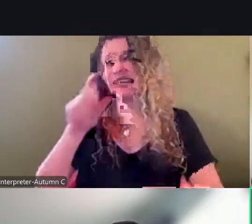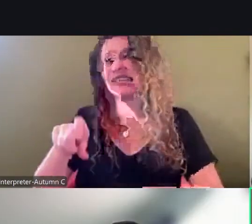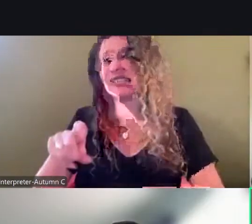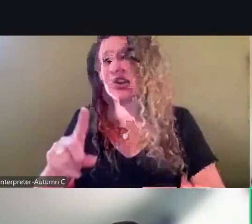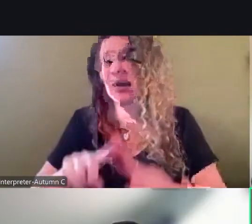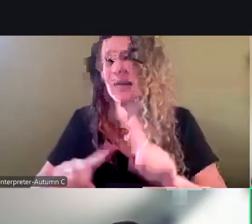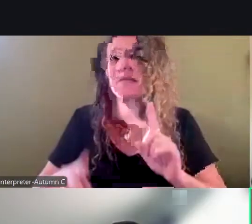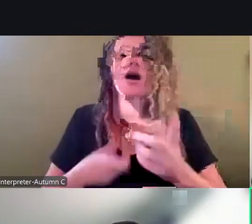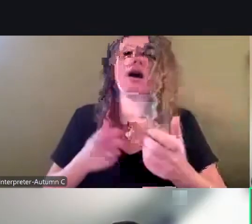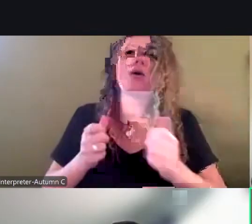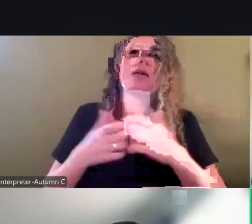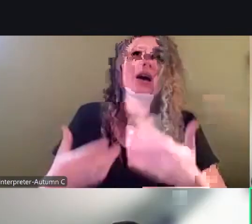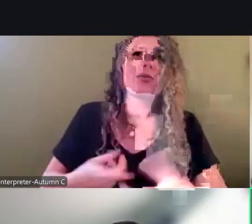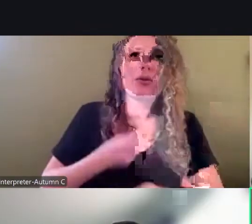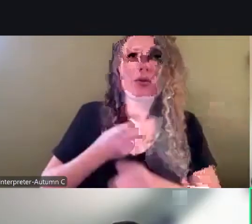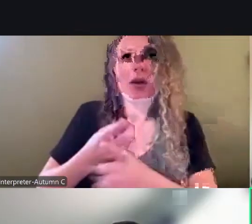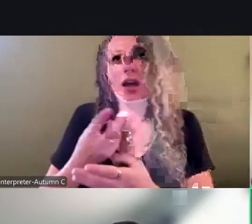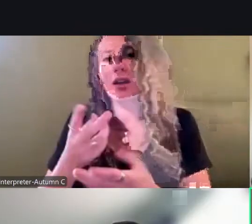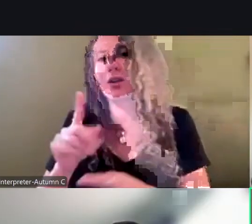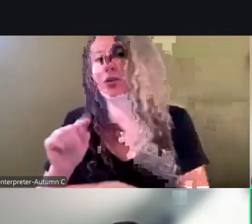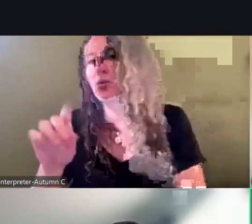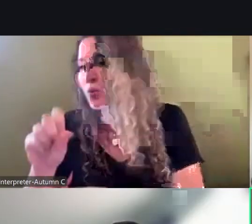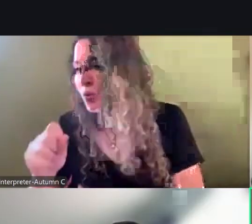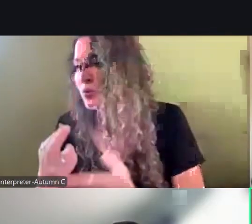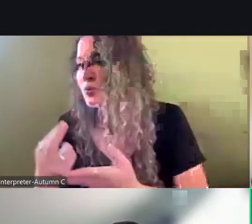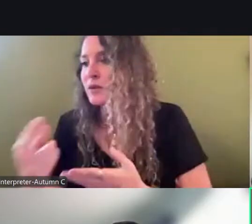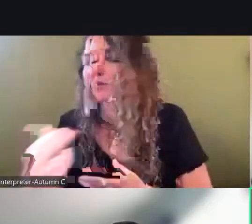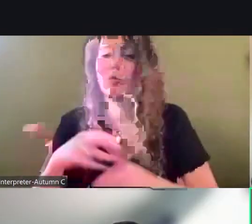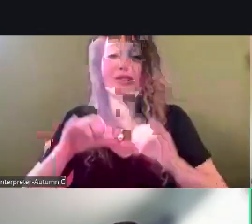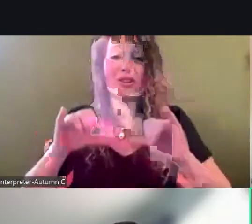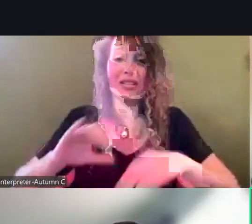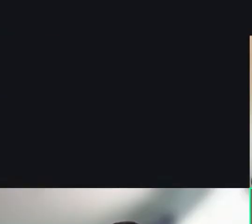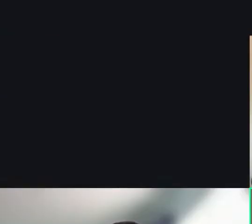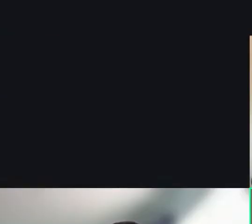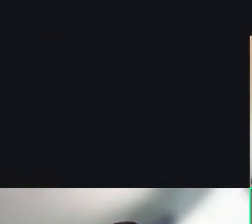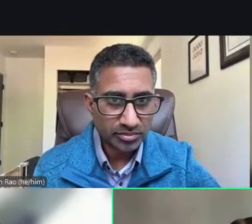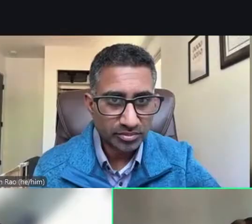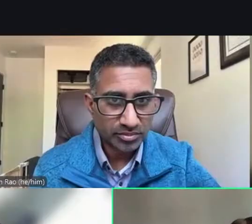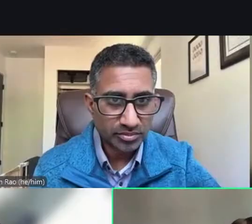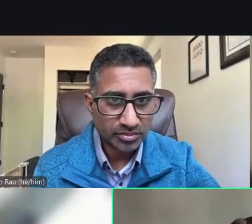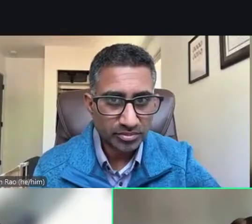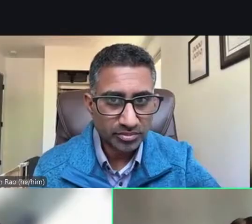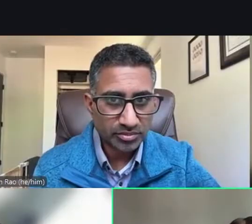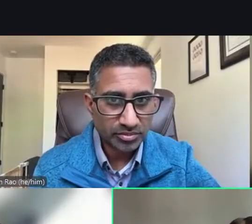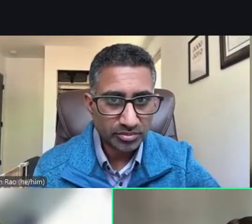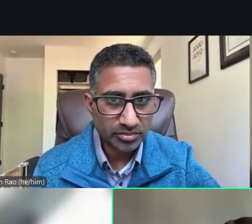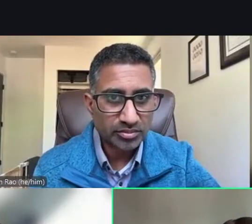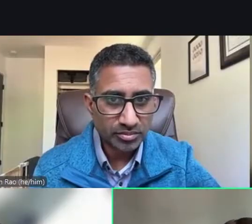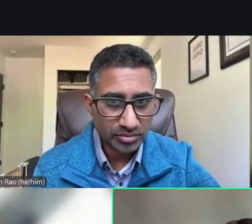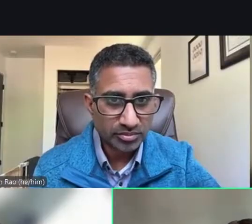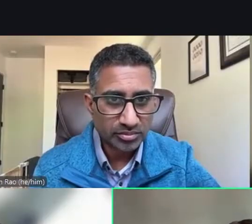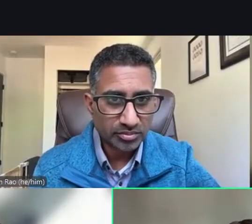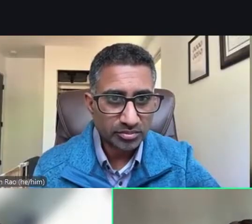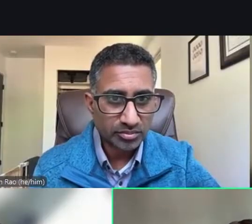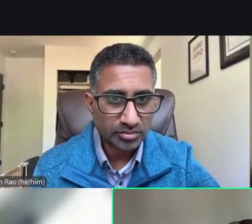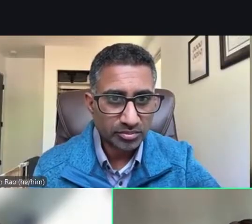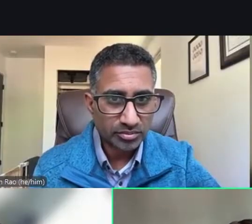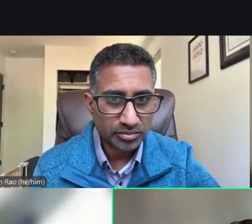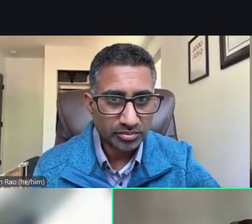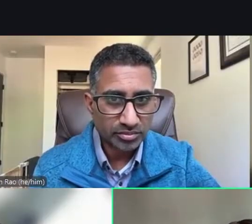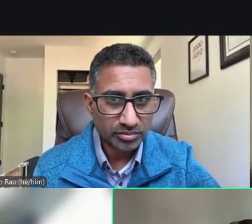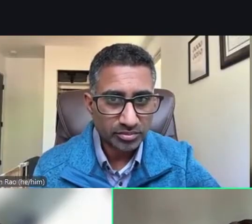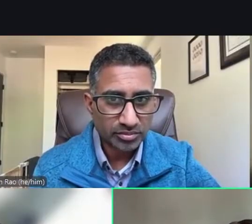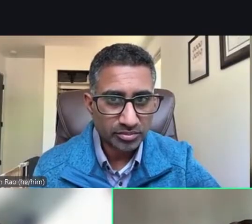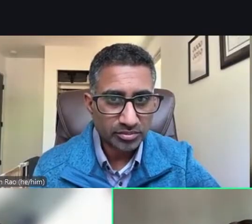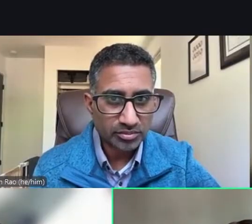or resources or systems in place, I think an impairment can for sure be something